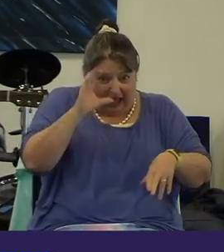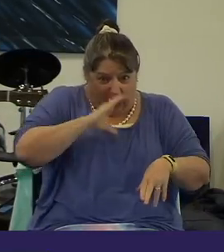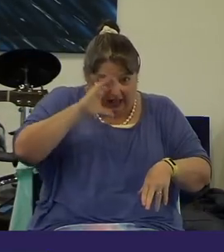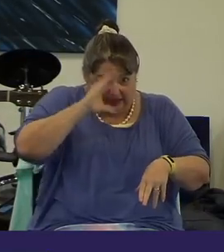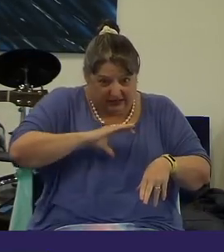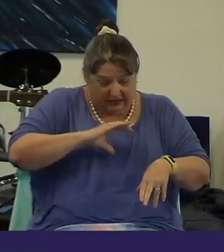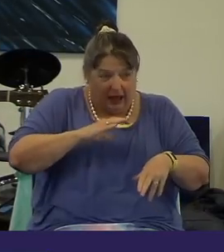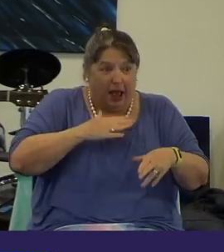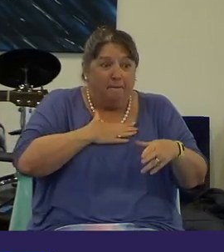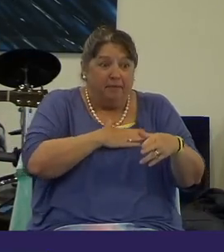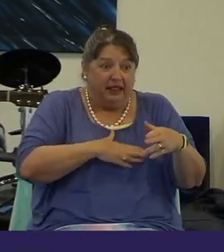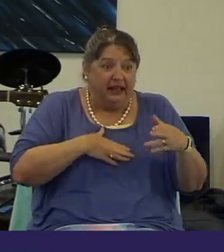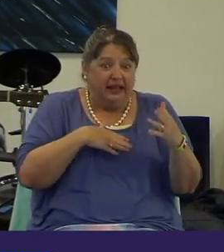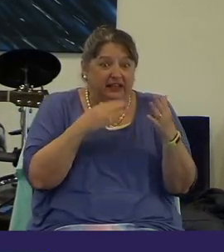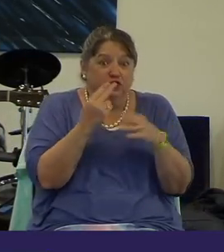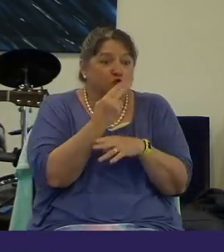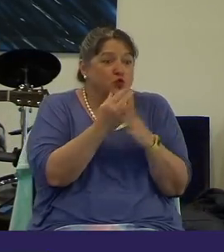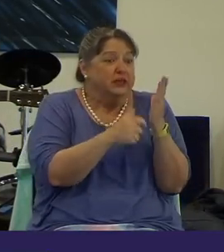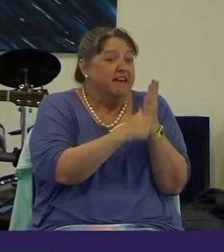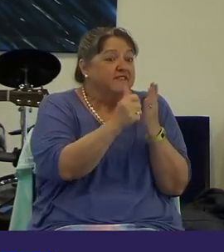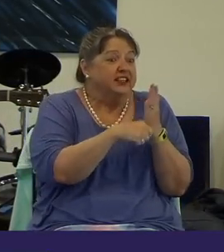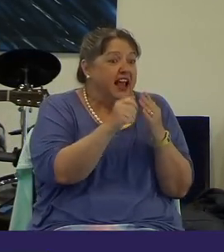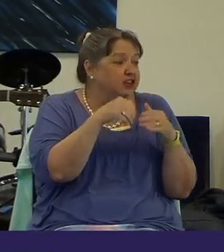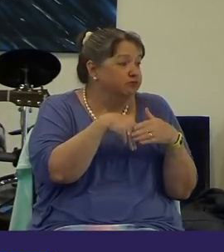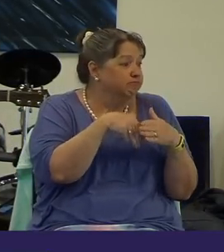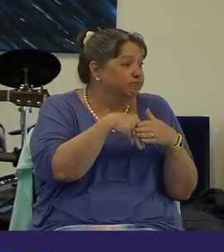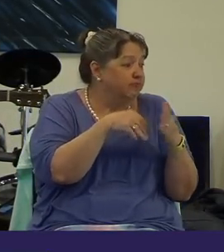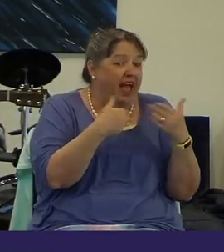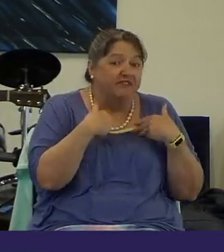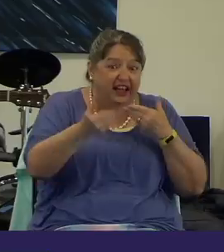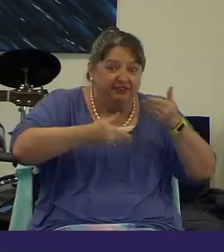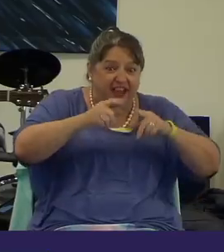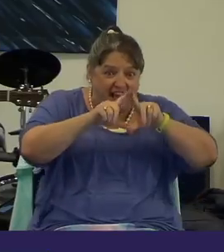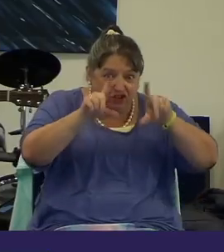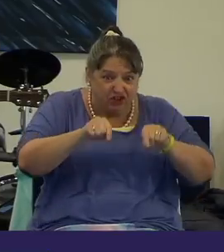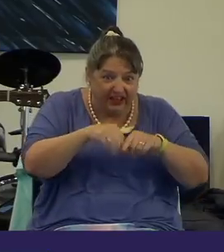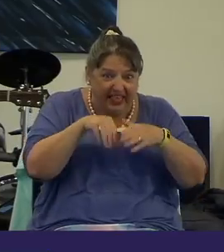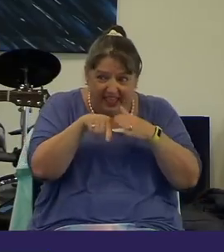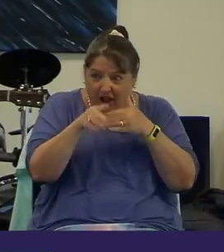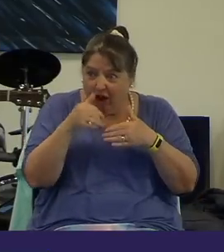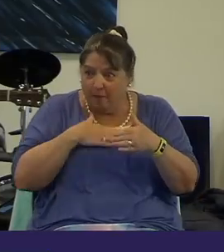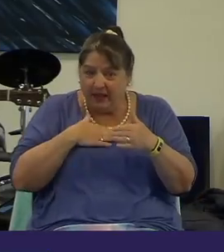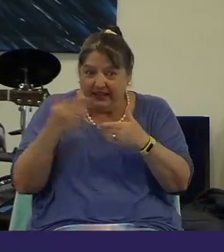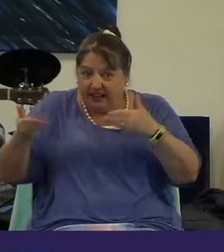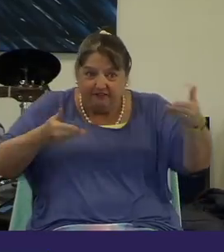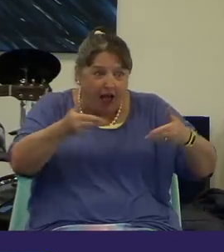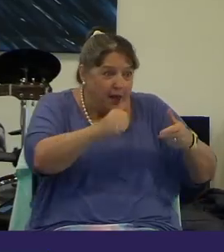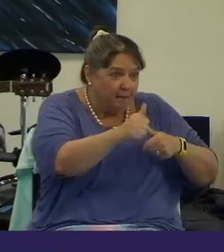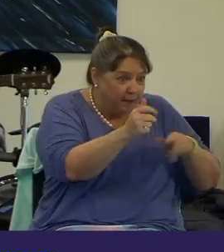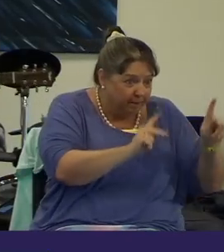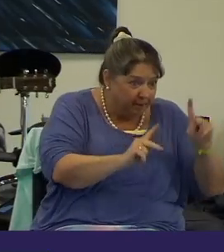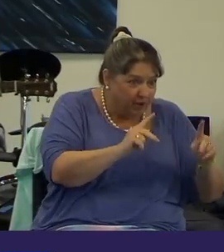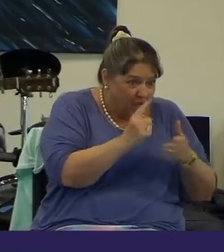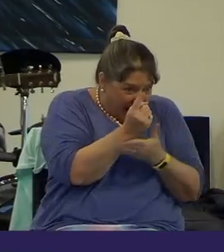member. Does anybody want to say anything about that, Bryce?